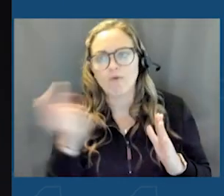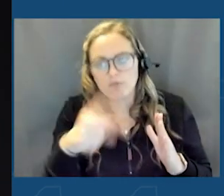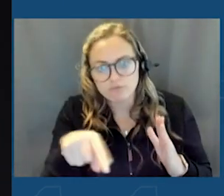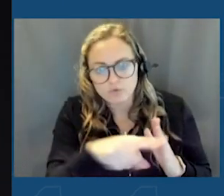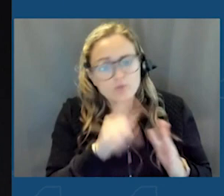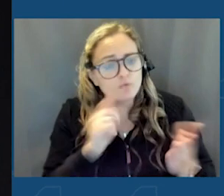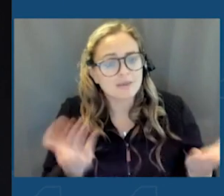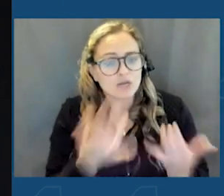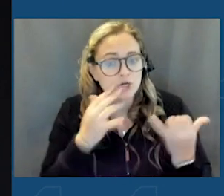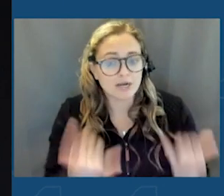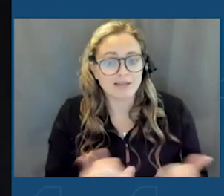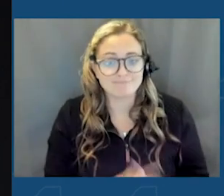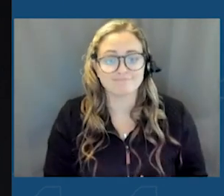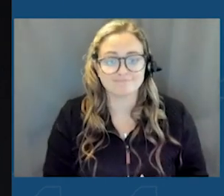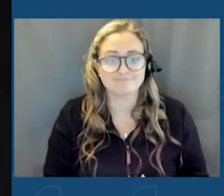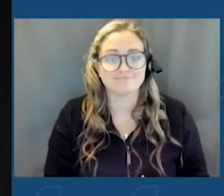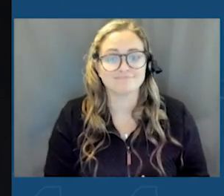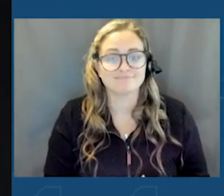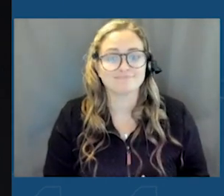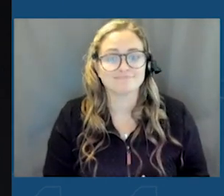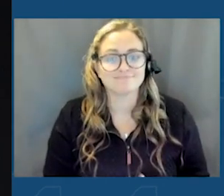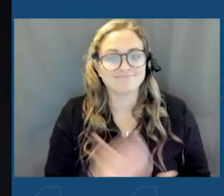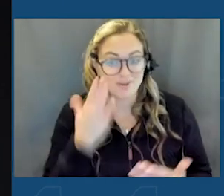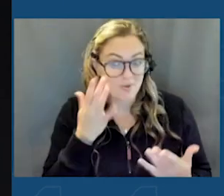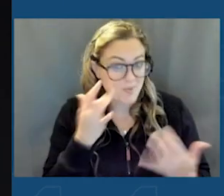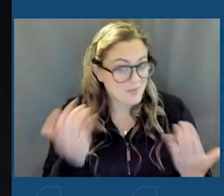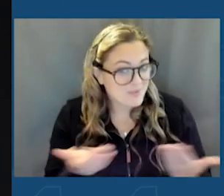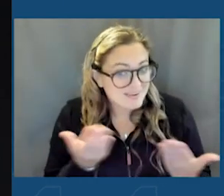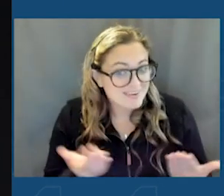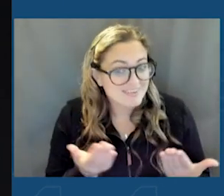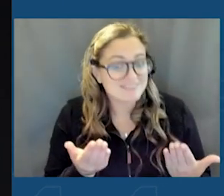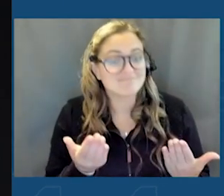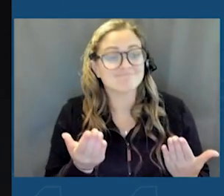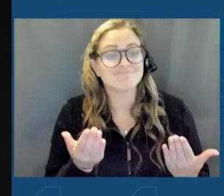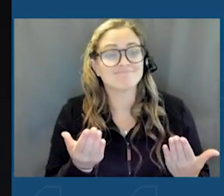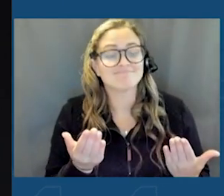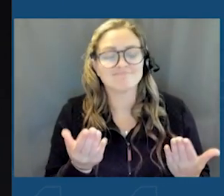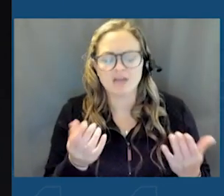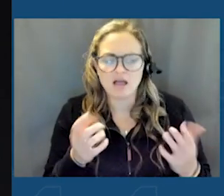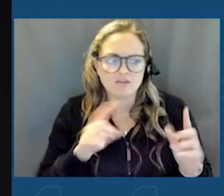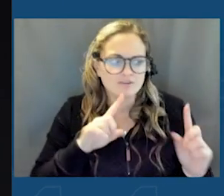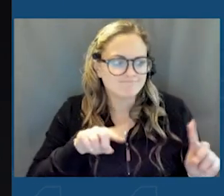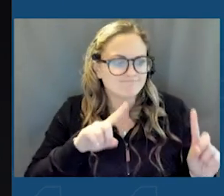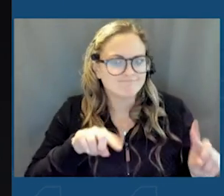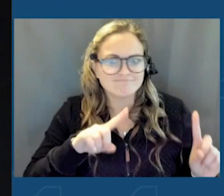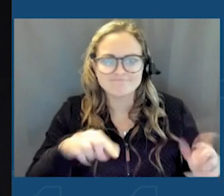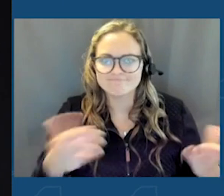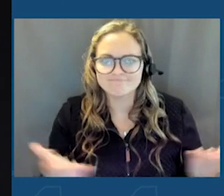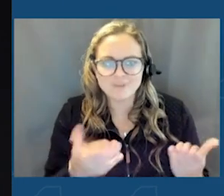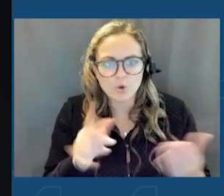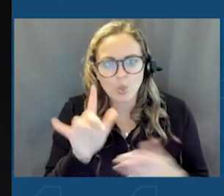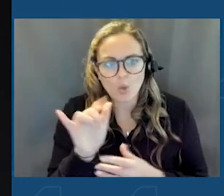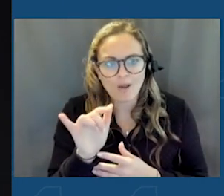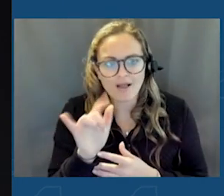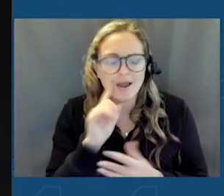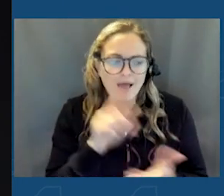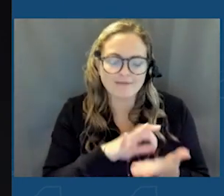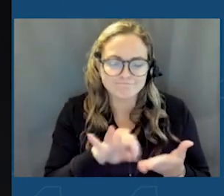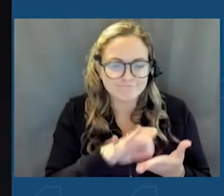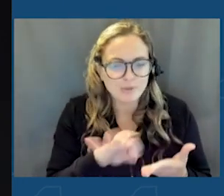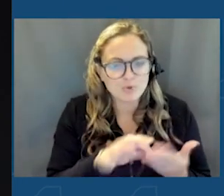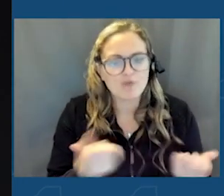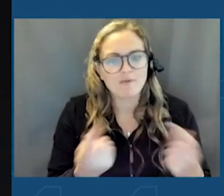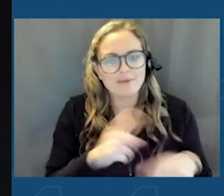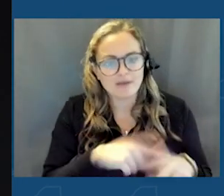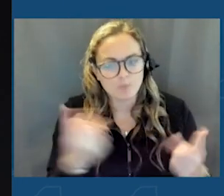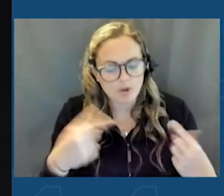here today. So, why we're here? I've been on Long Island hundreds and hundreds and hundreds of times, because I actually keep track of this. And we've made many